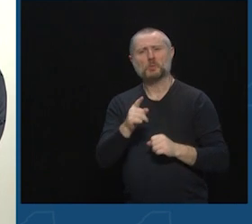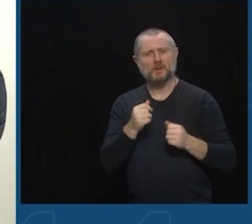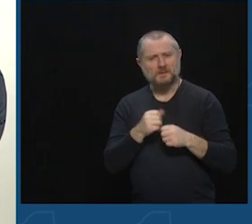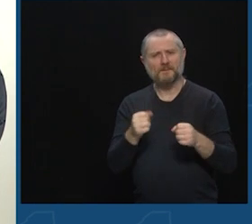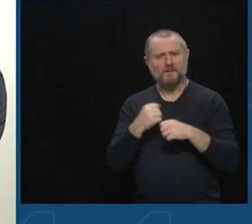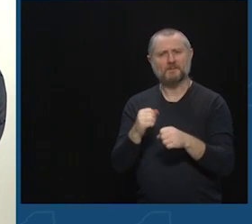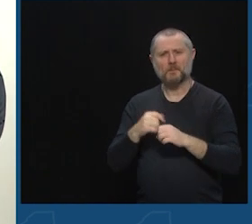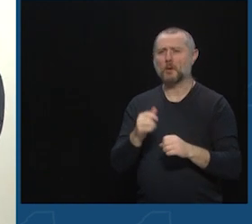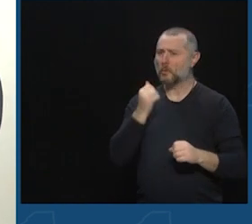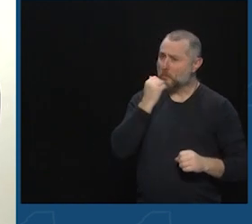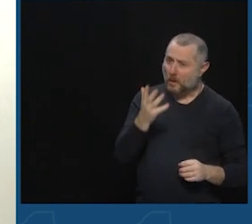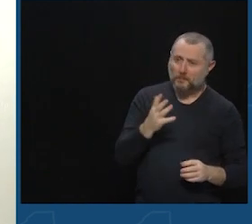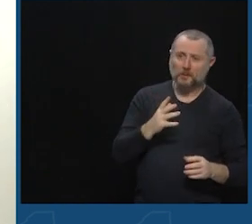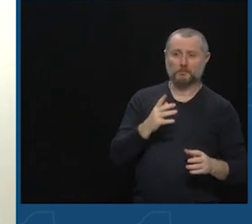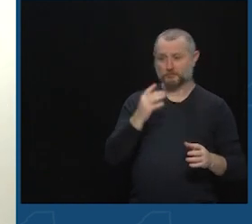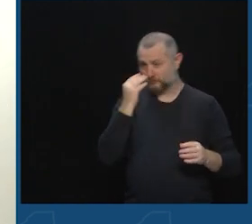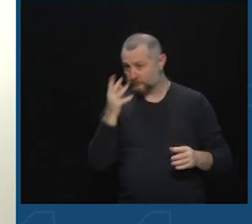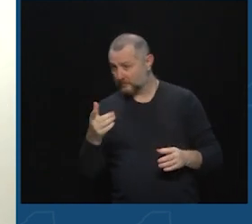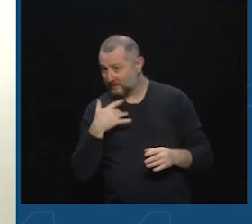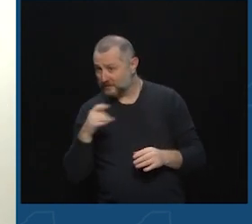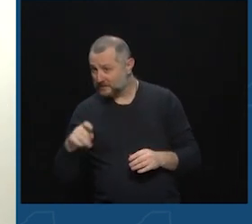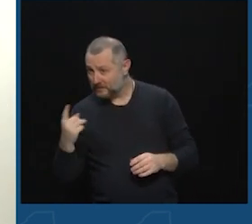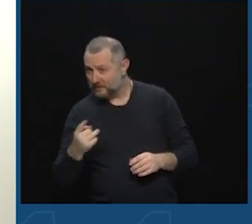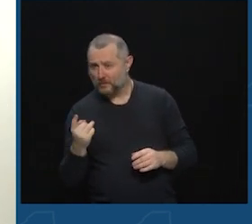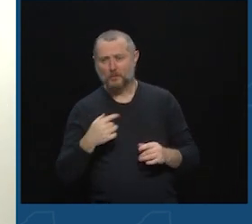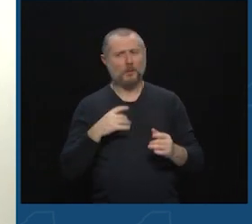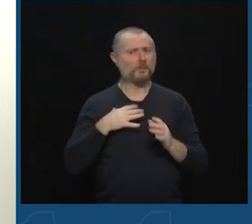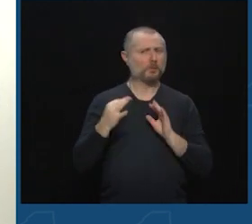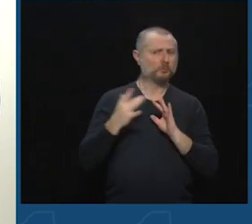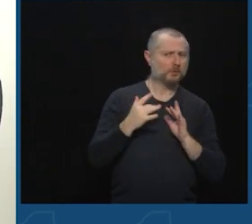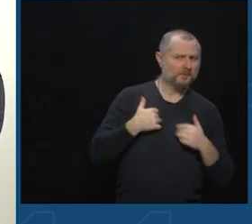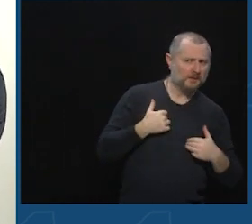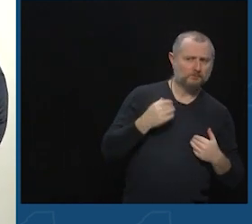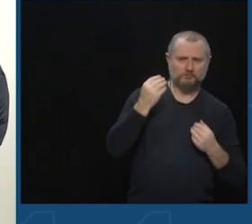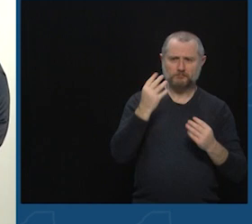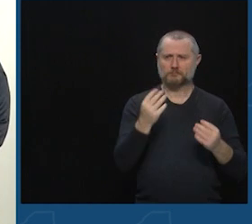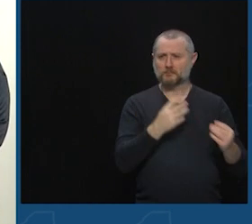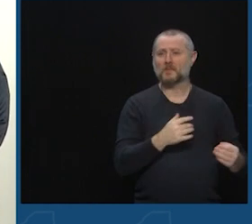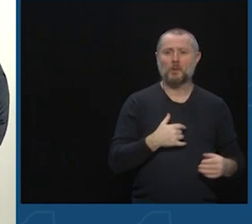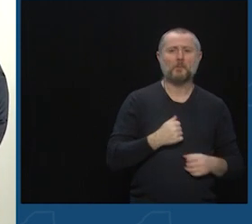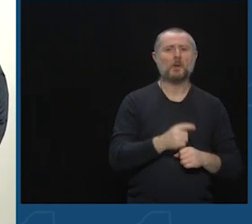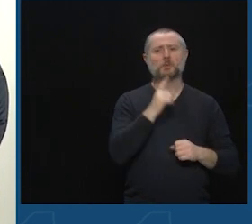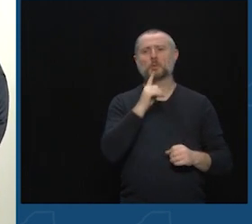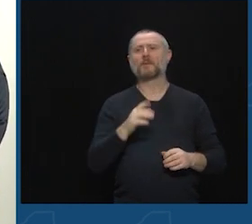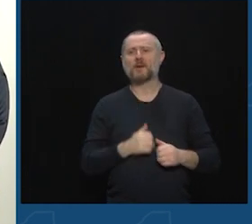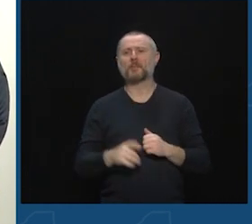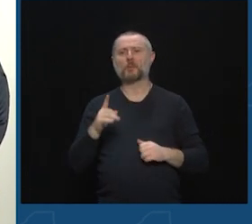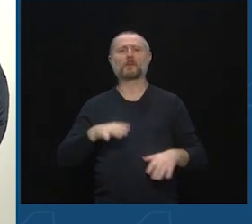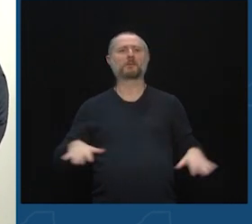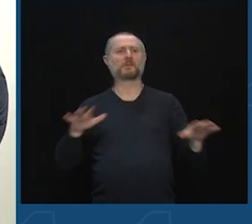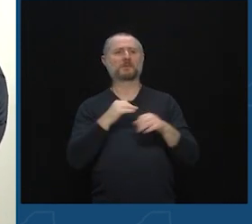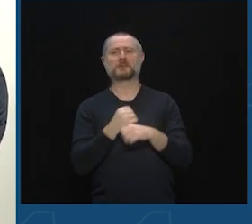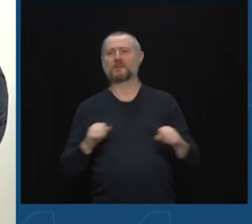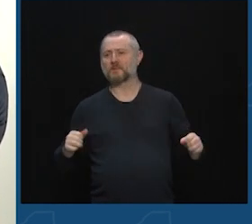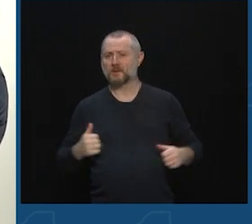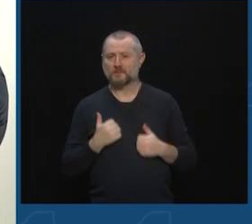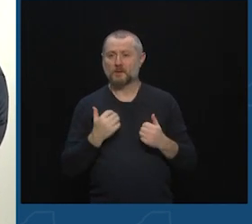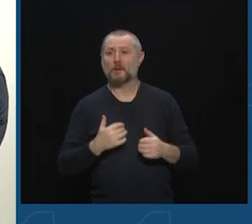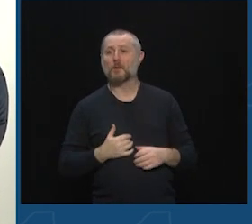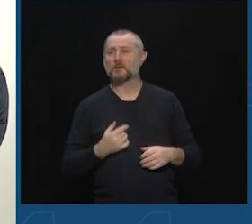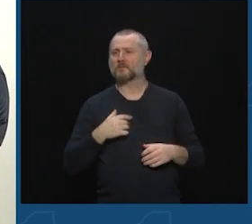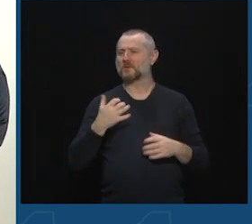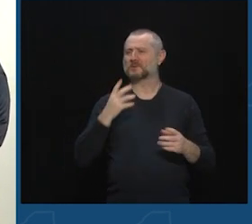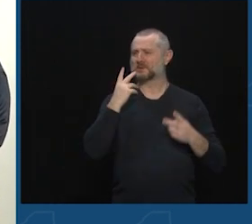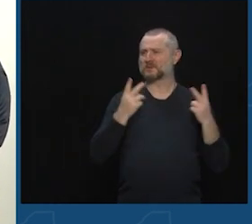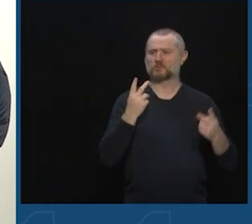know that someone's out there that's going to come to their door, make sure that on a human level they're doing all right. And we've had some very powerful stories